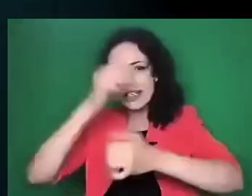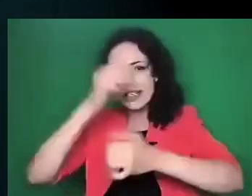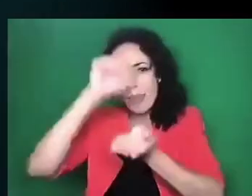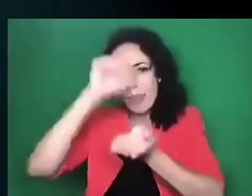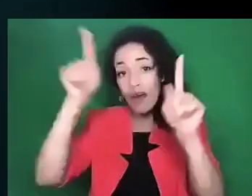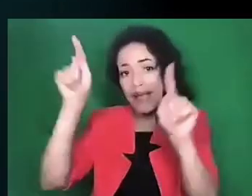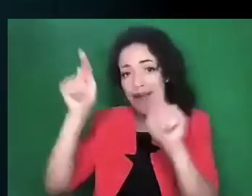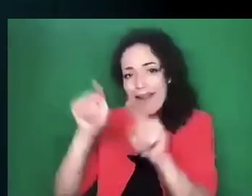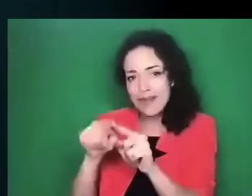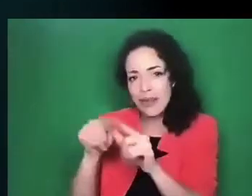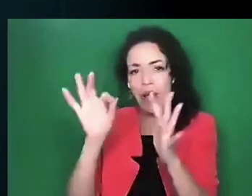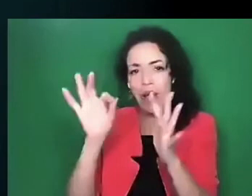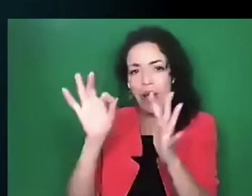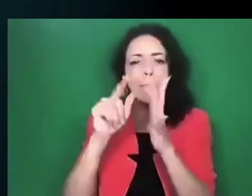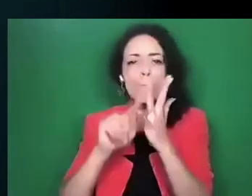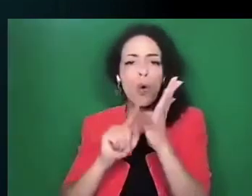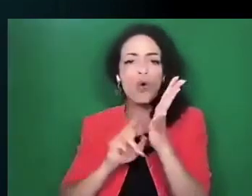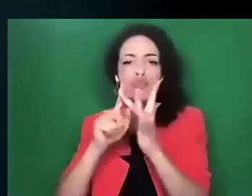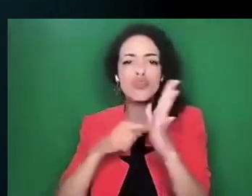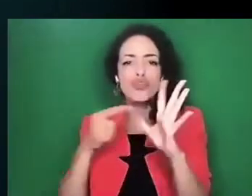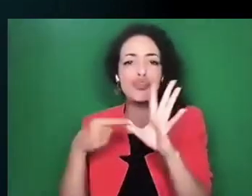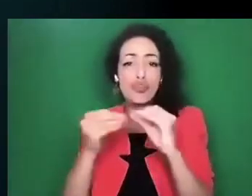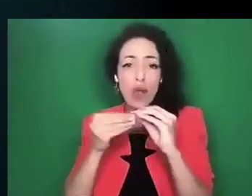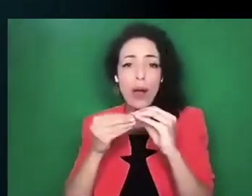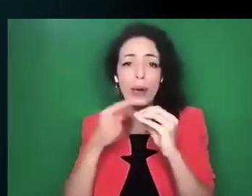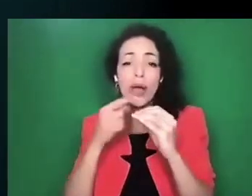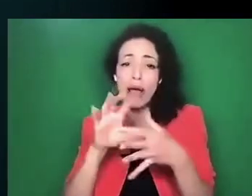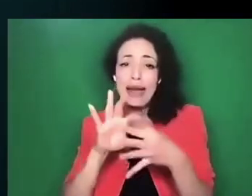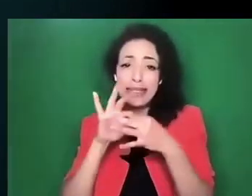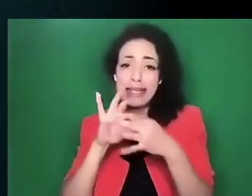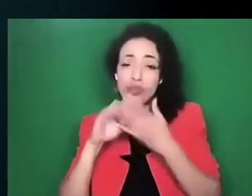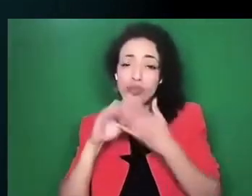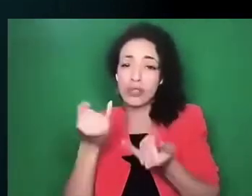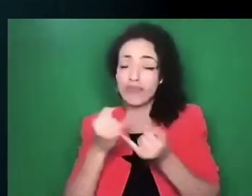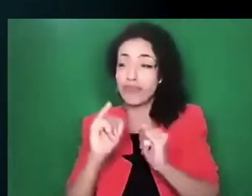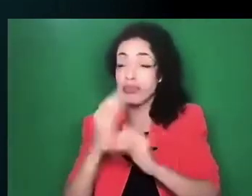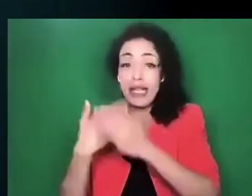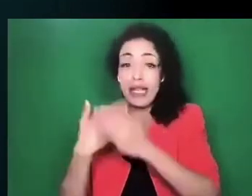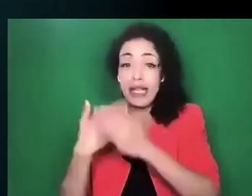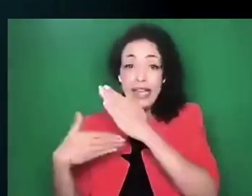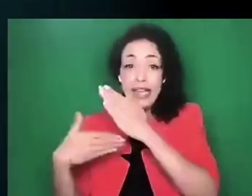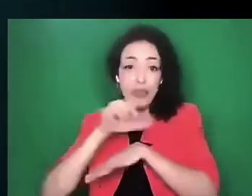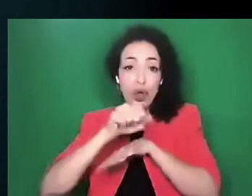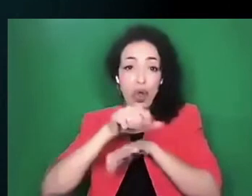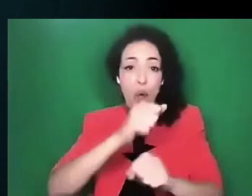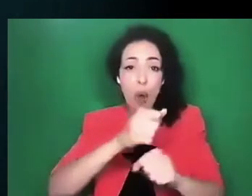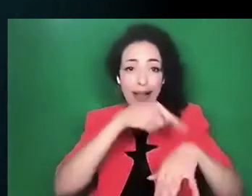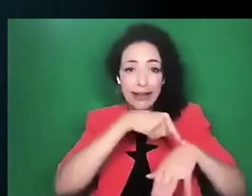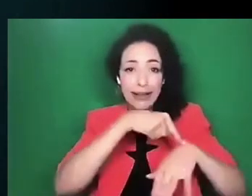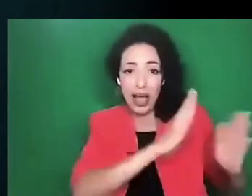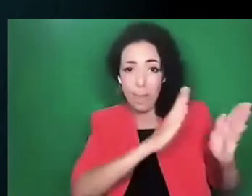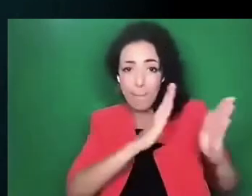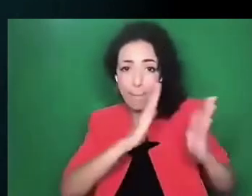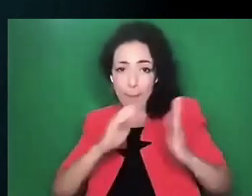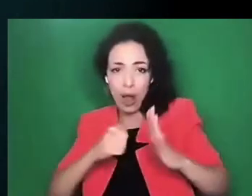contested and turbulent history from the colonial period up till the partition phase. Each piece explores the